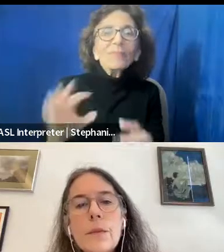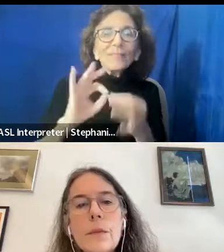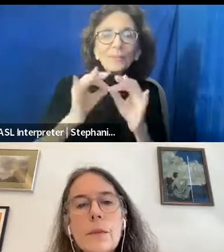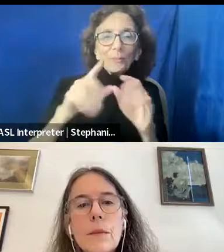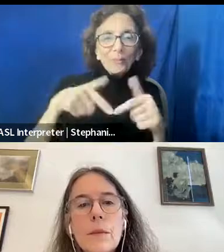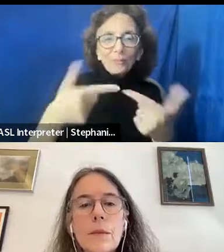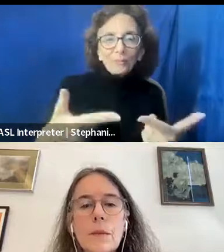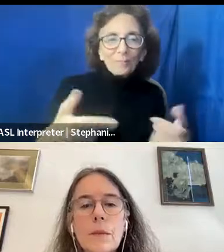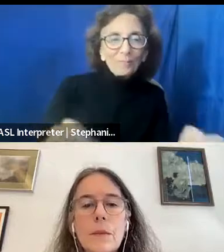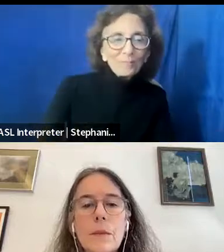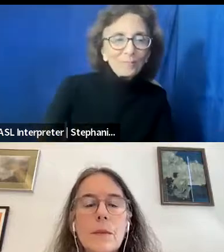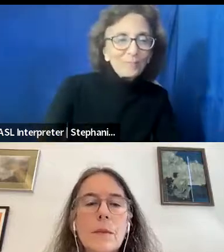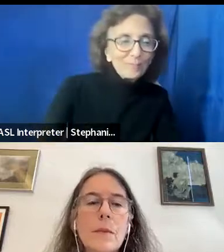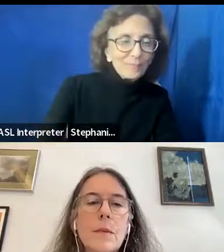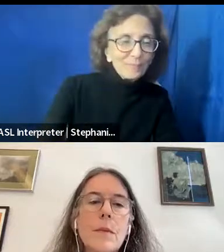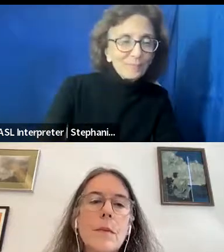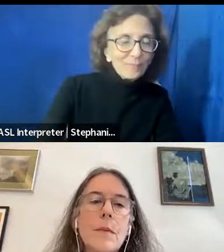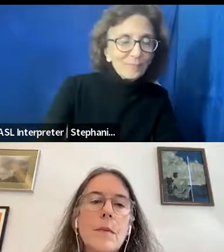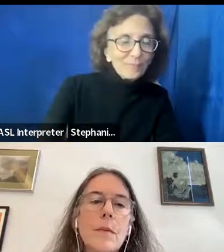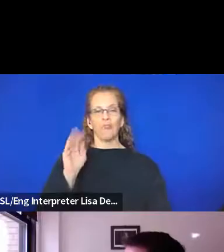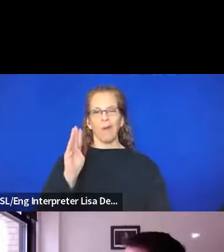I think I would just add,